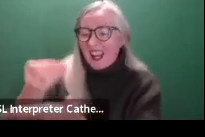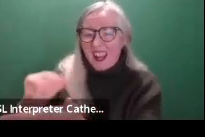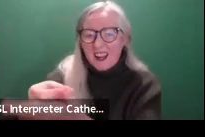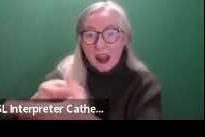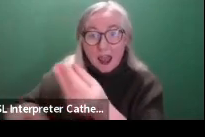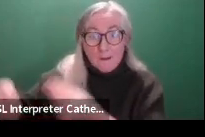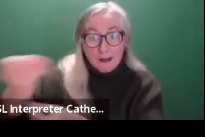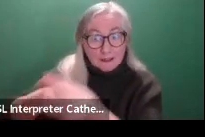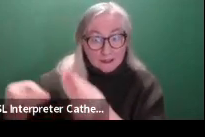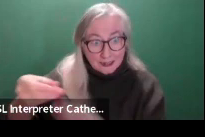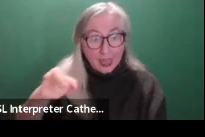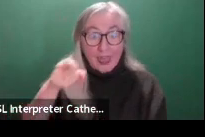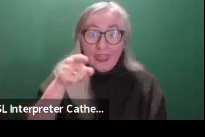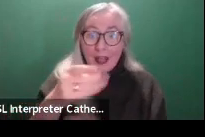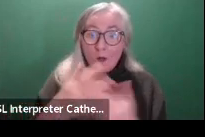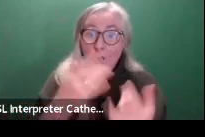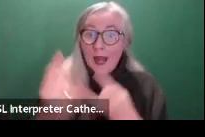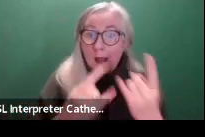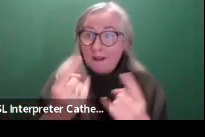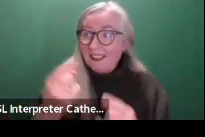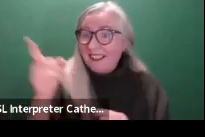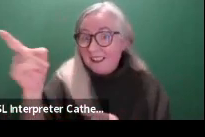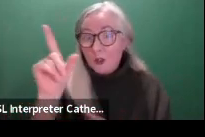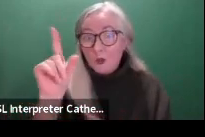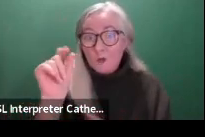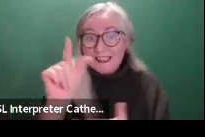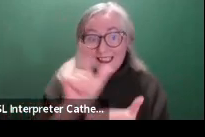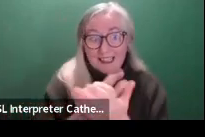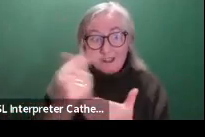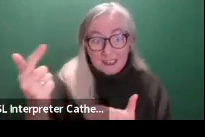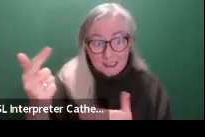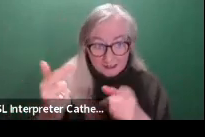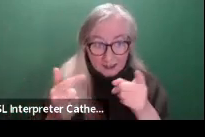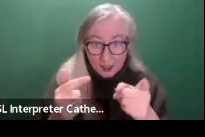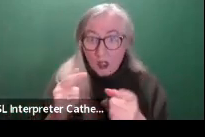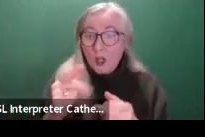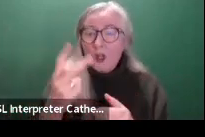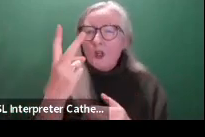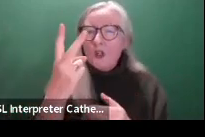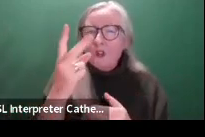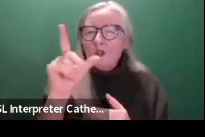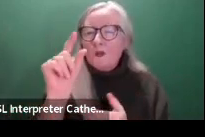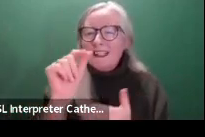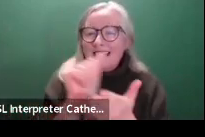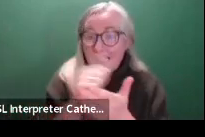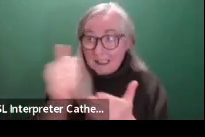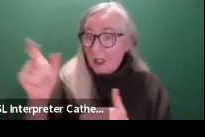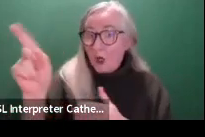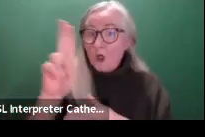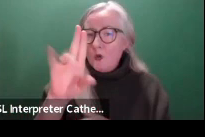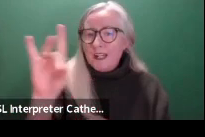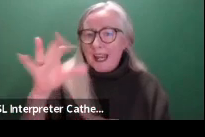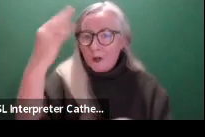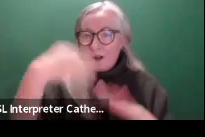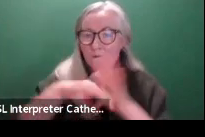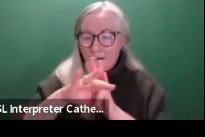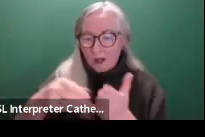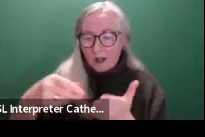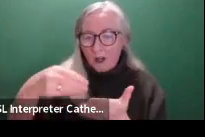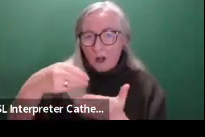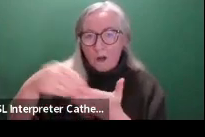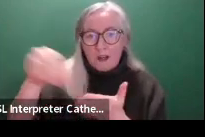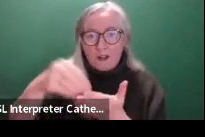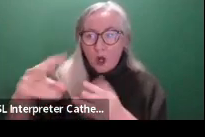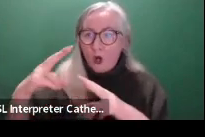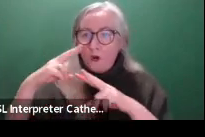what happened in 2017. It was 2016. The UK government commissioned